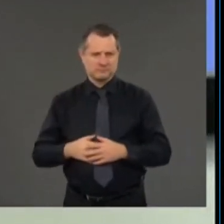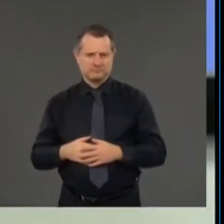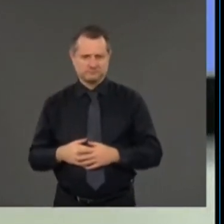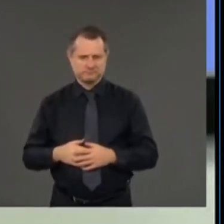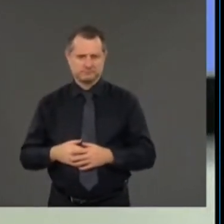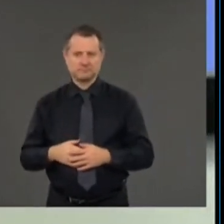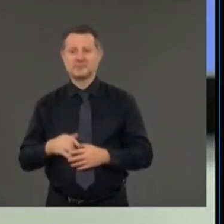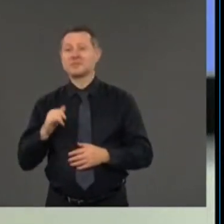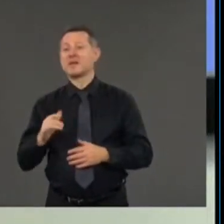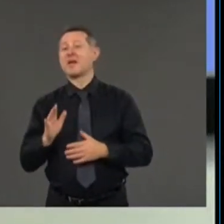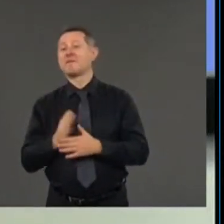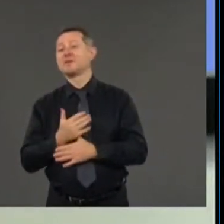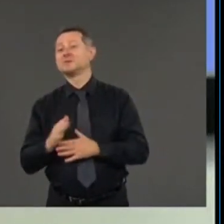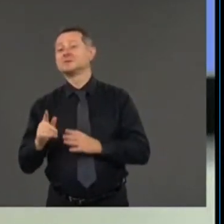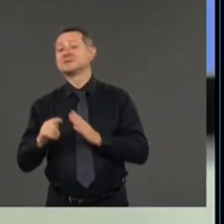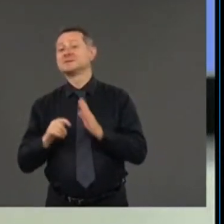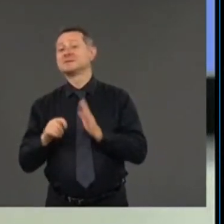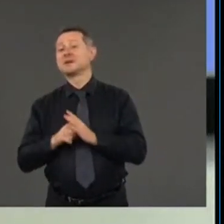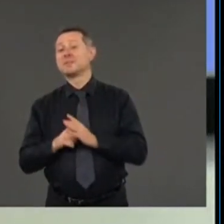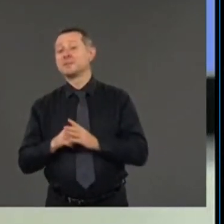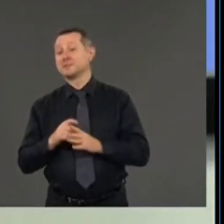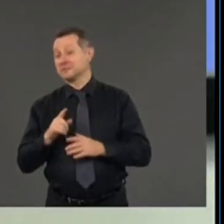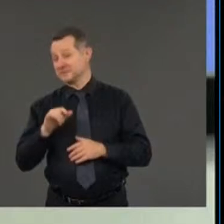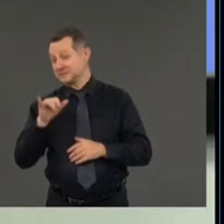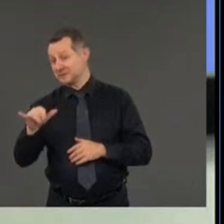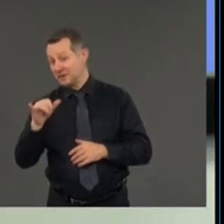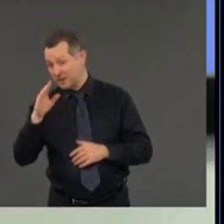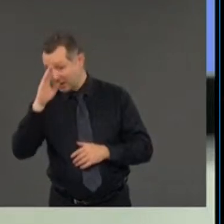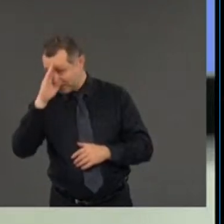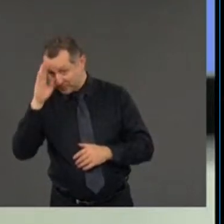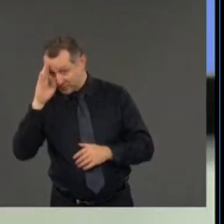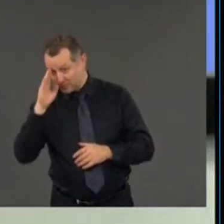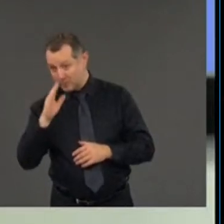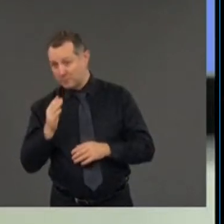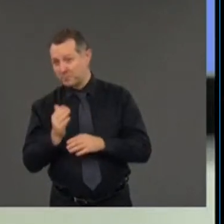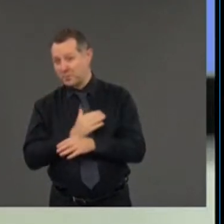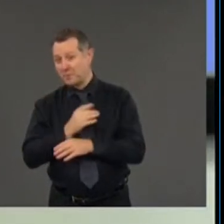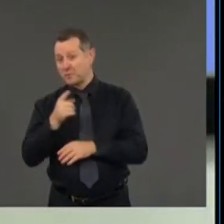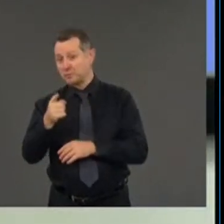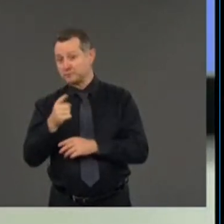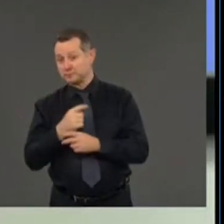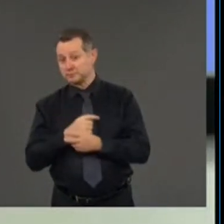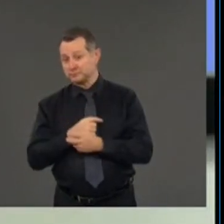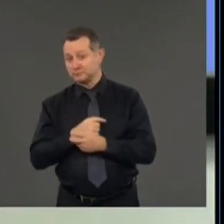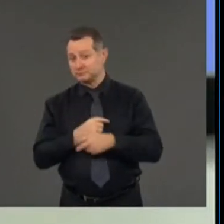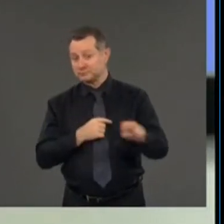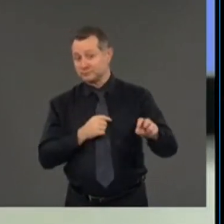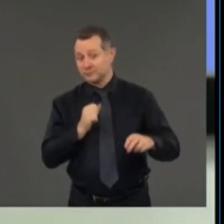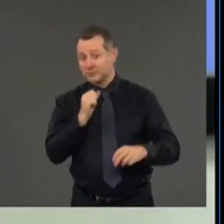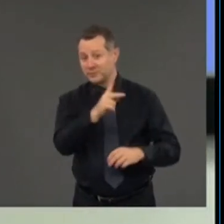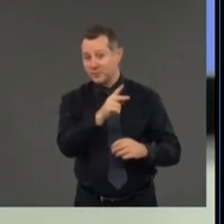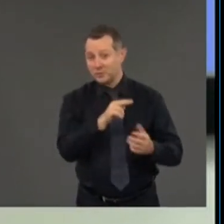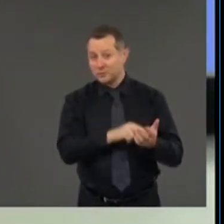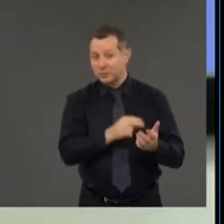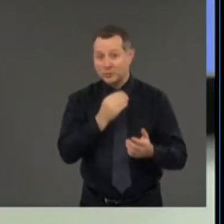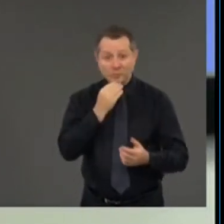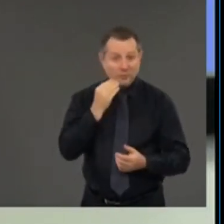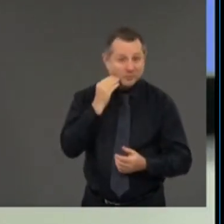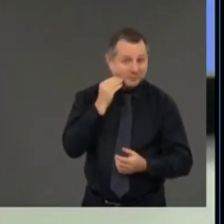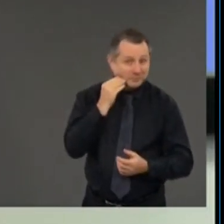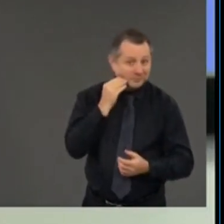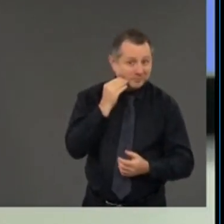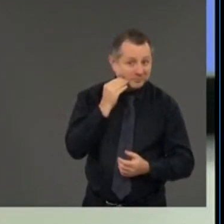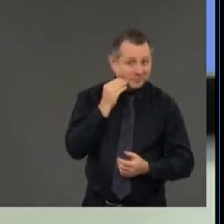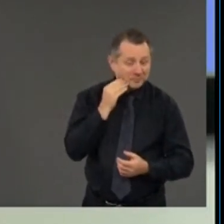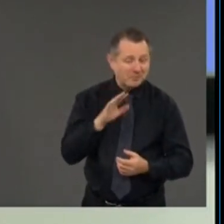York State of hospitalization prior to discharge and readmission or primary admission to a nursing home,